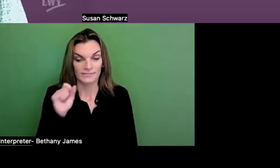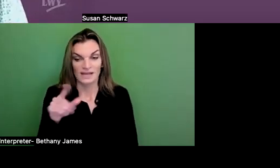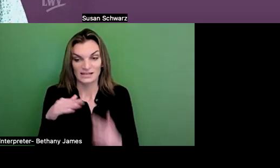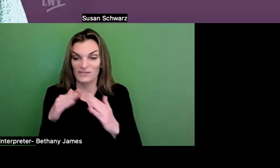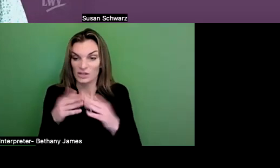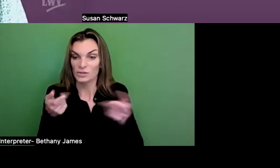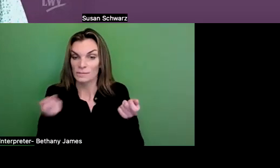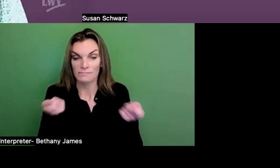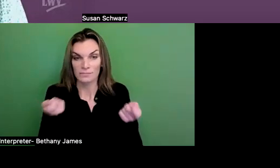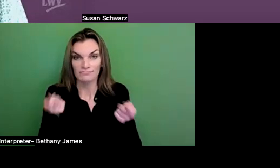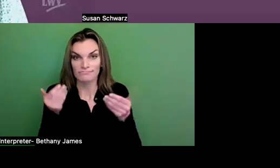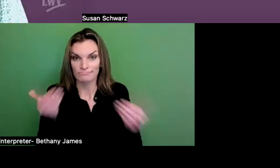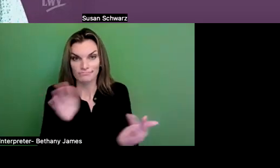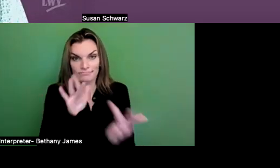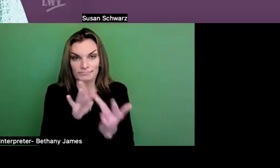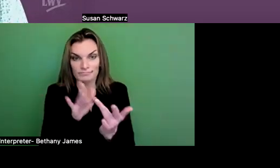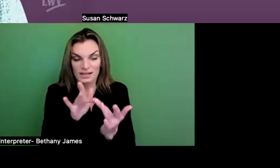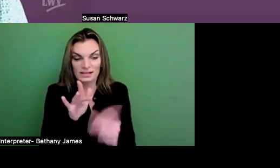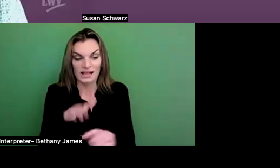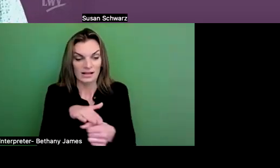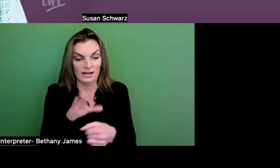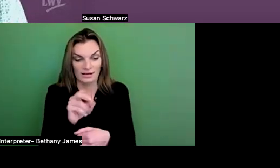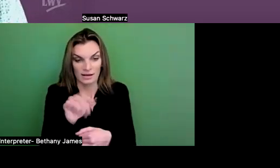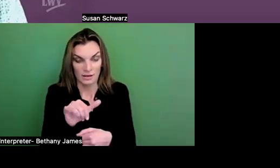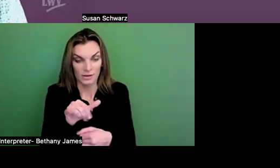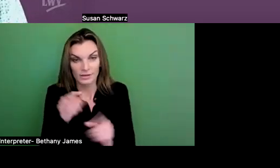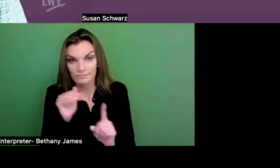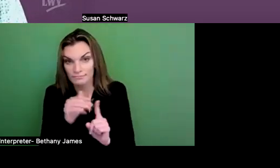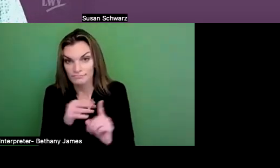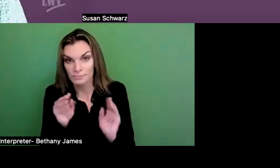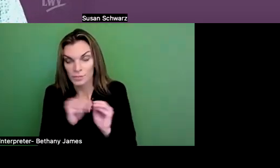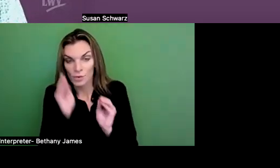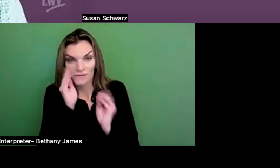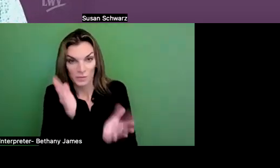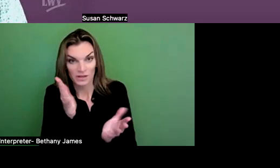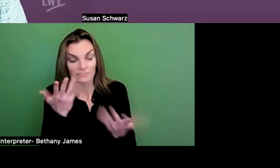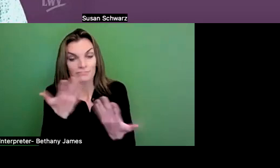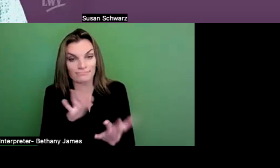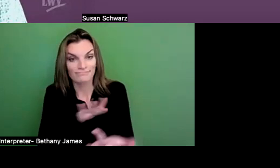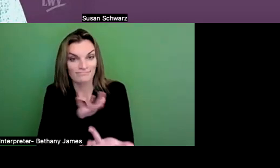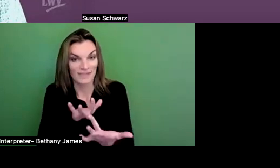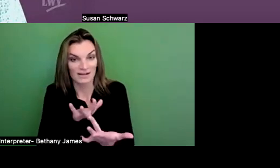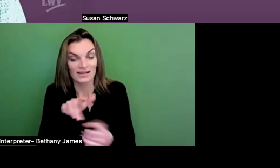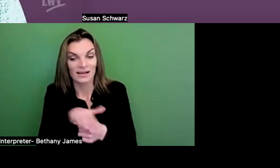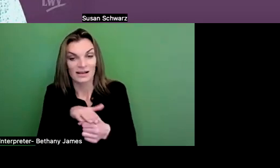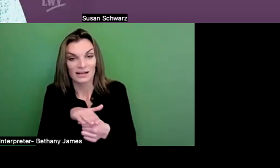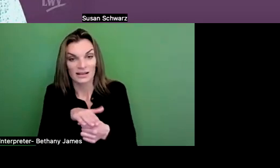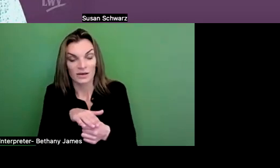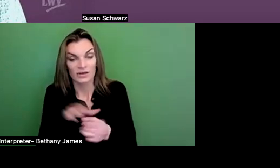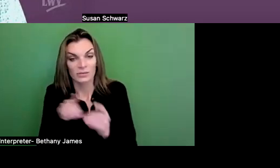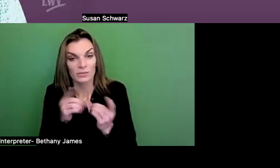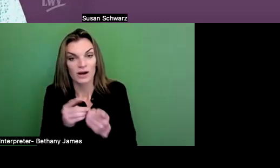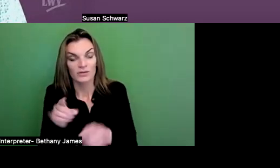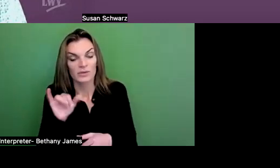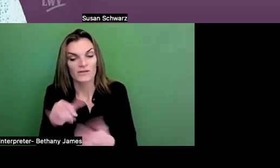the county for information, and he has contacted the county Department of Social Services. And in